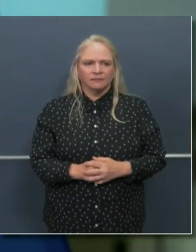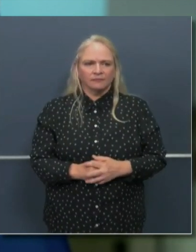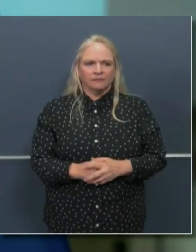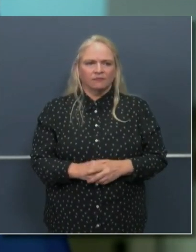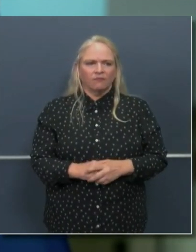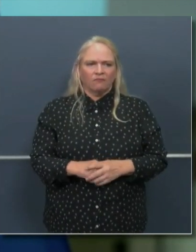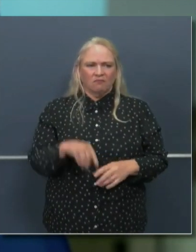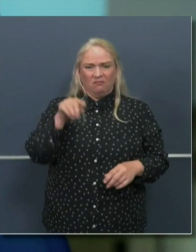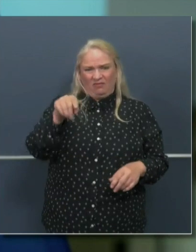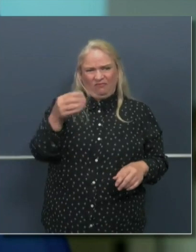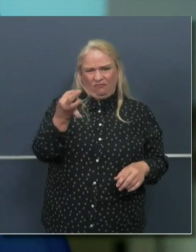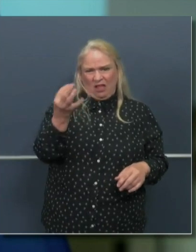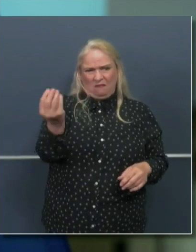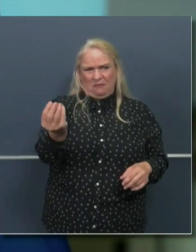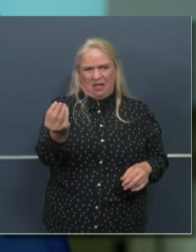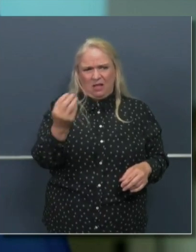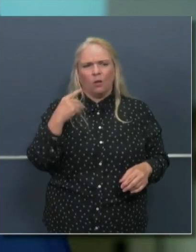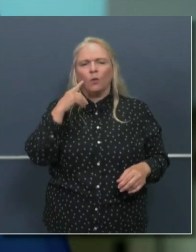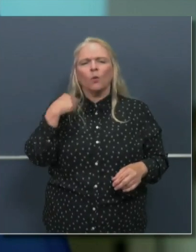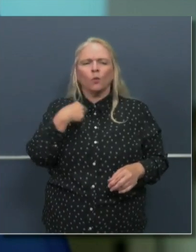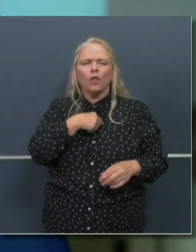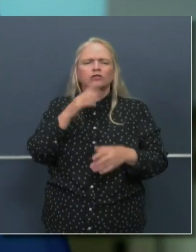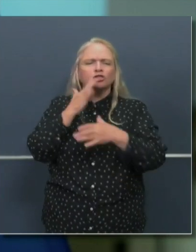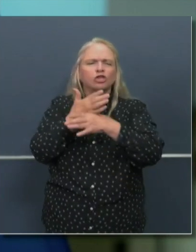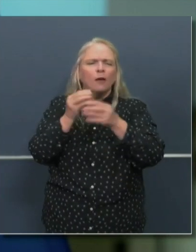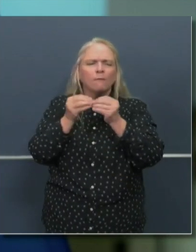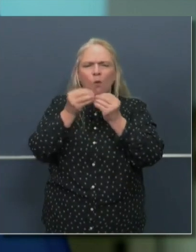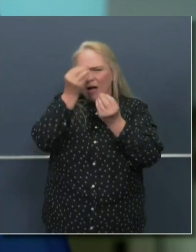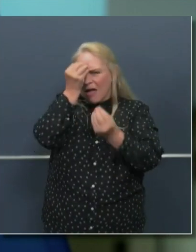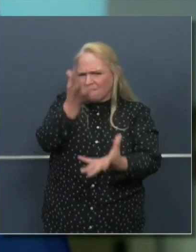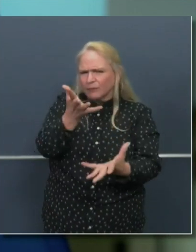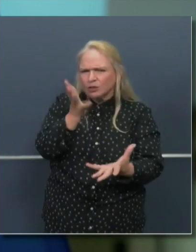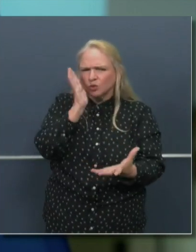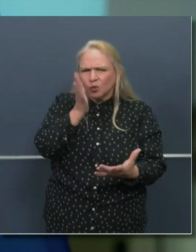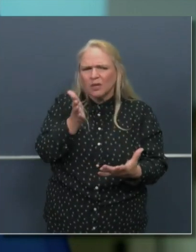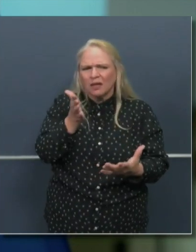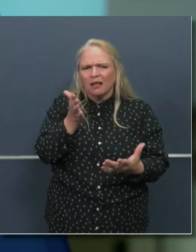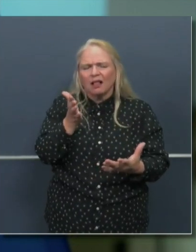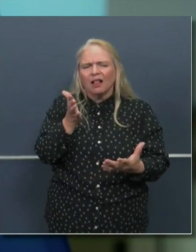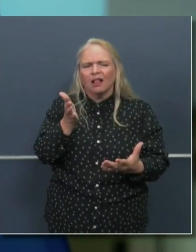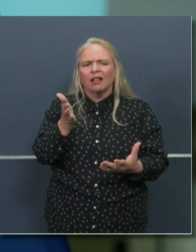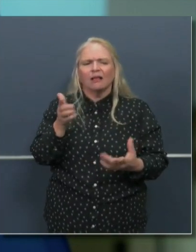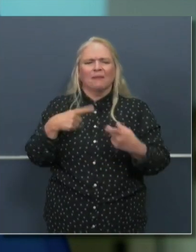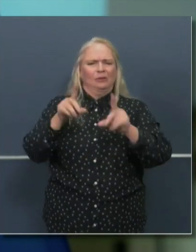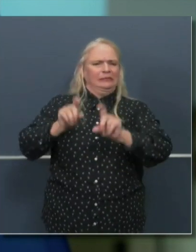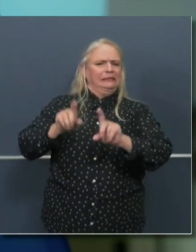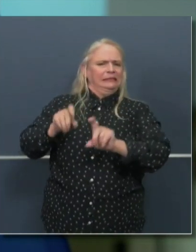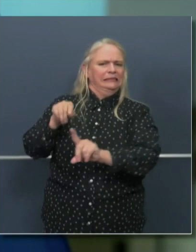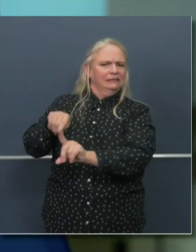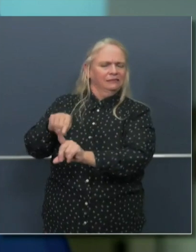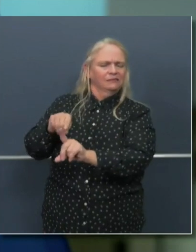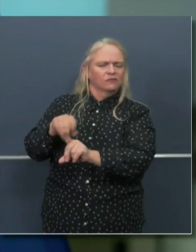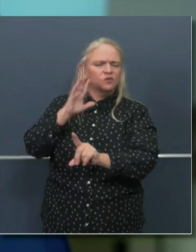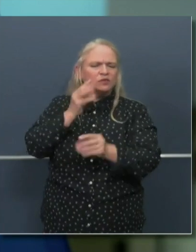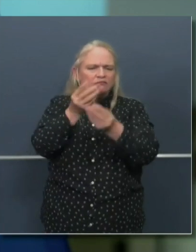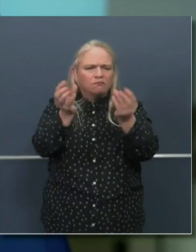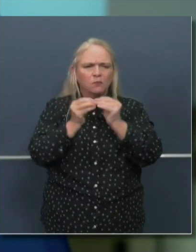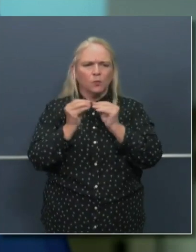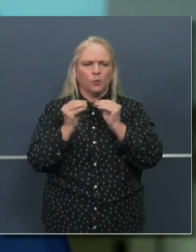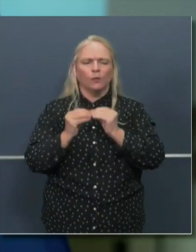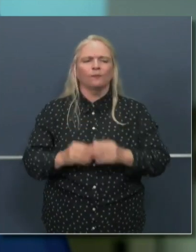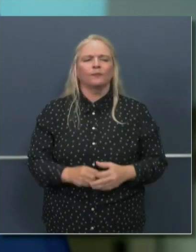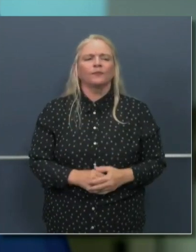as Monday, I'll be putting out different frame of engagement on the testing that will go more substantively